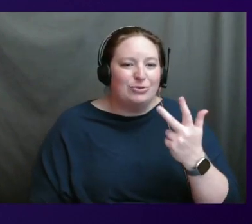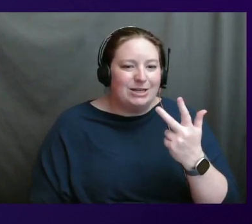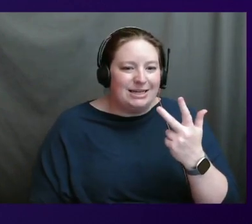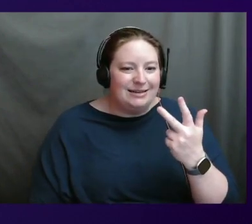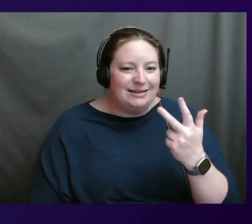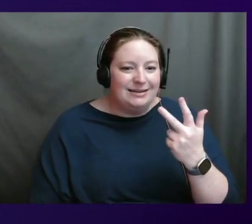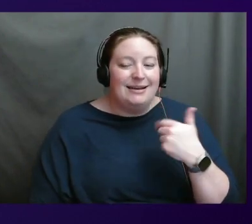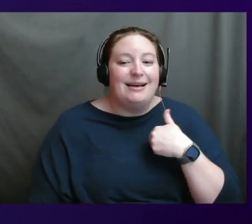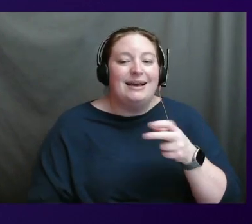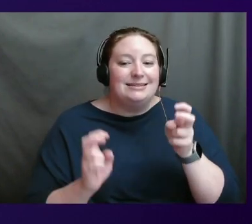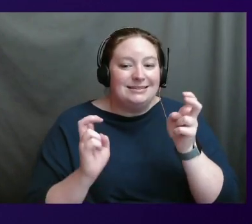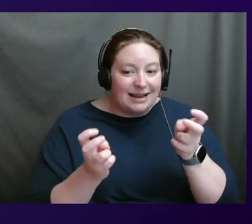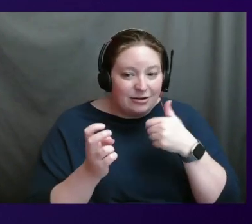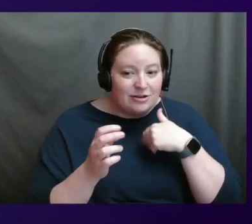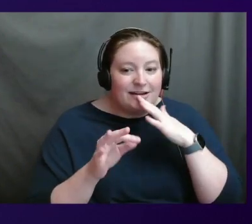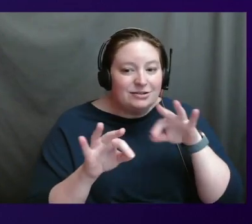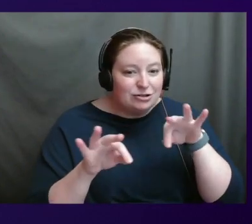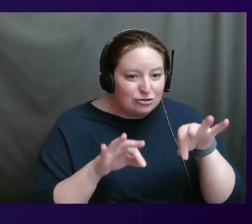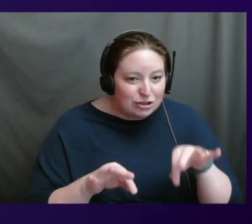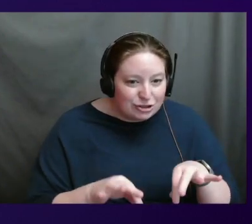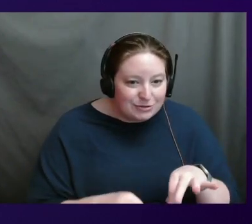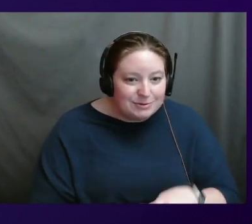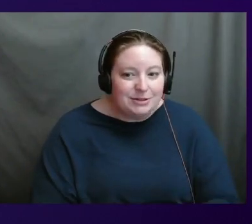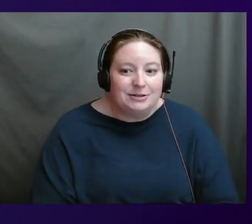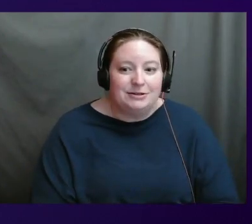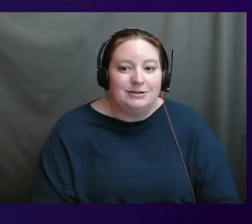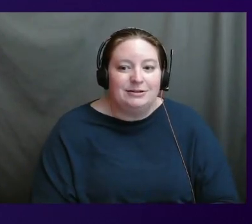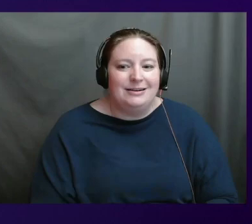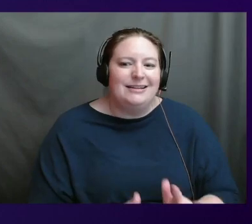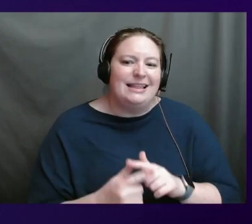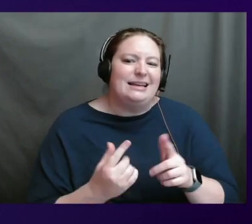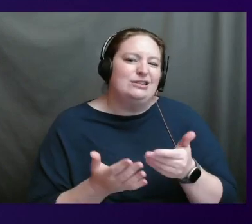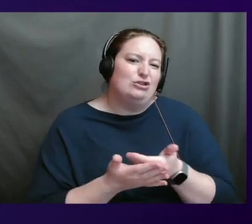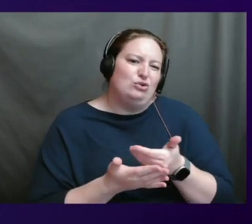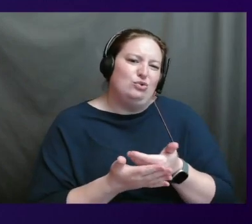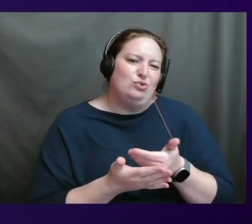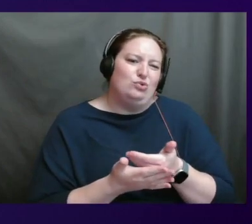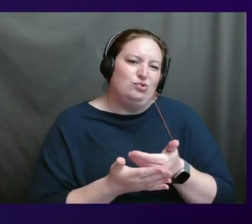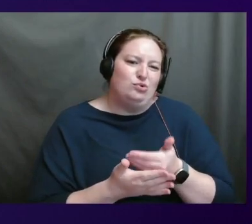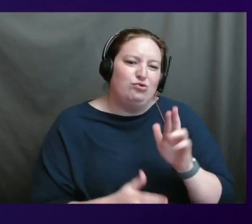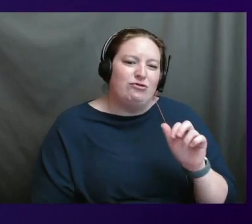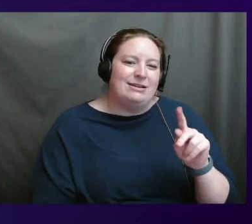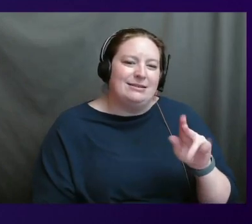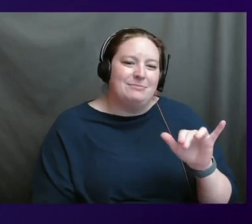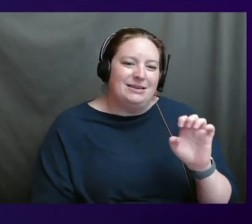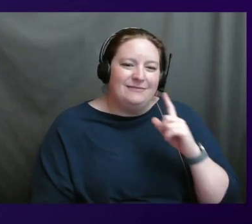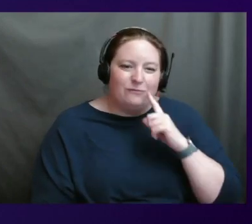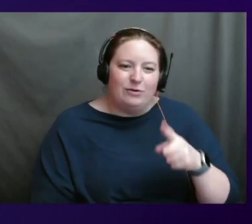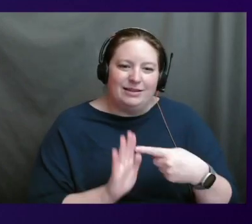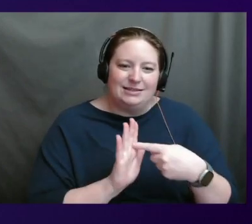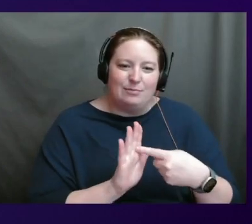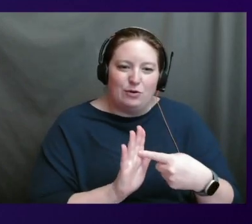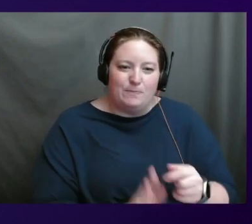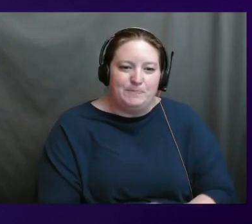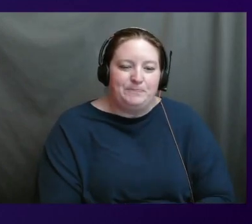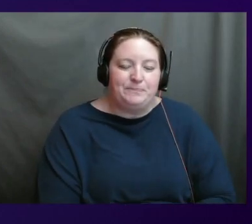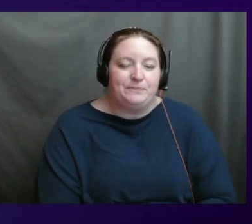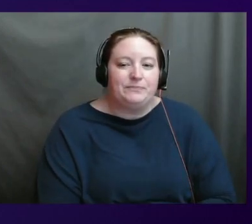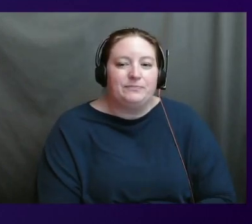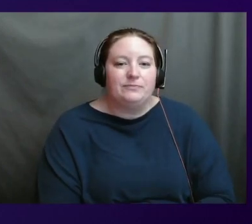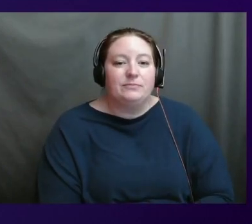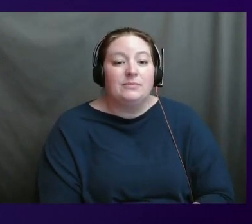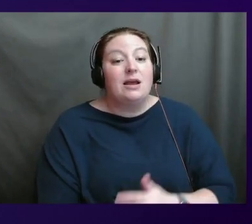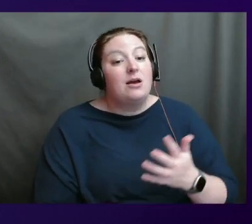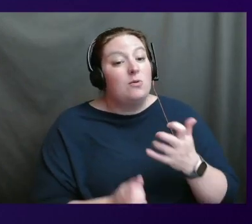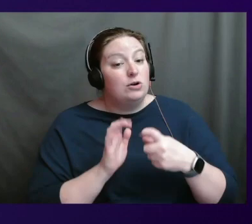it has the description, and then it's a new recipe for the demo. Yeah. I do want to showcase some of the code